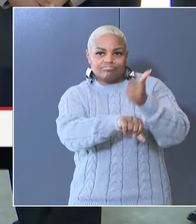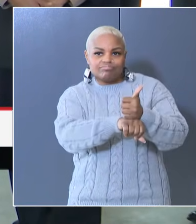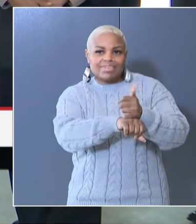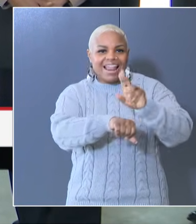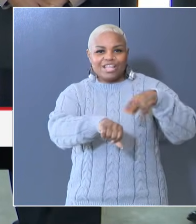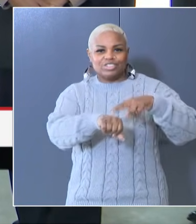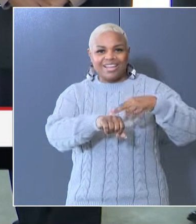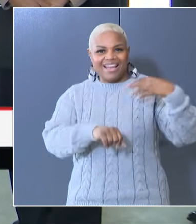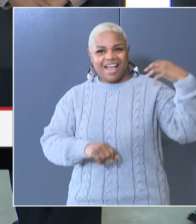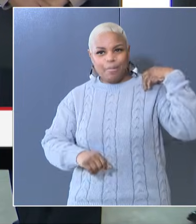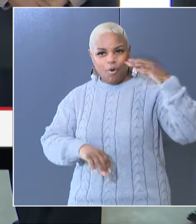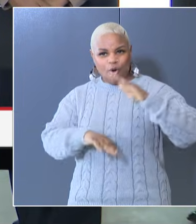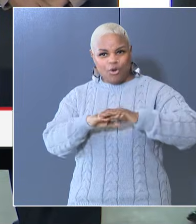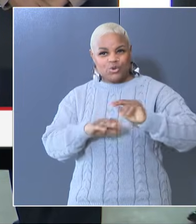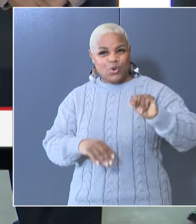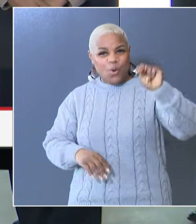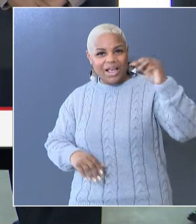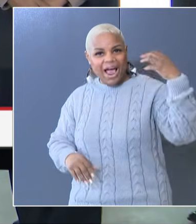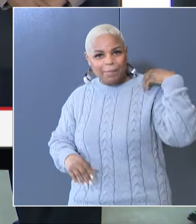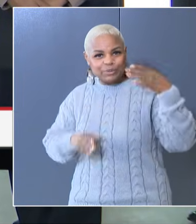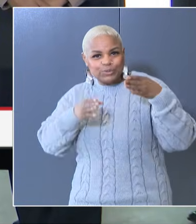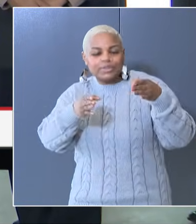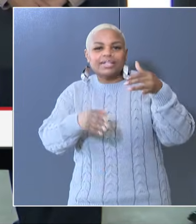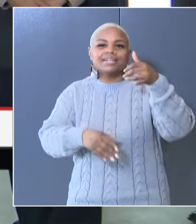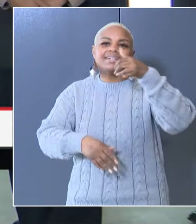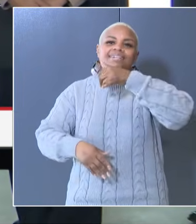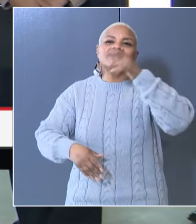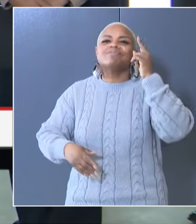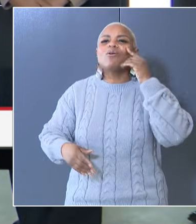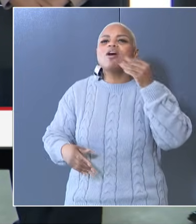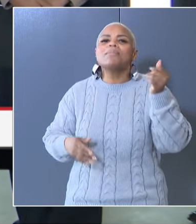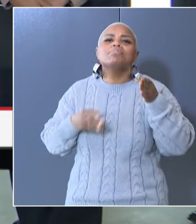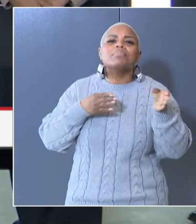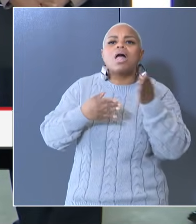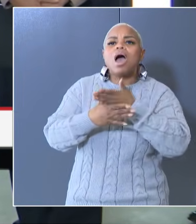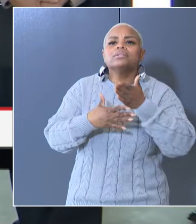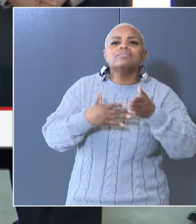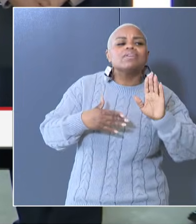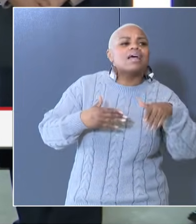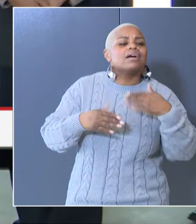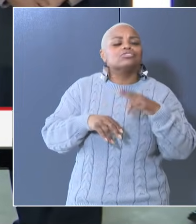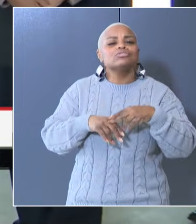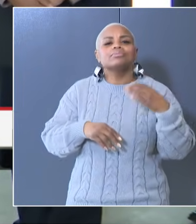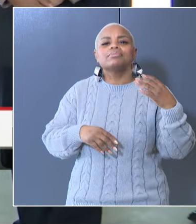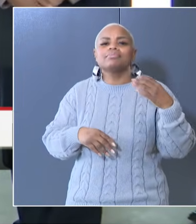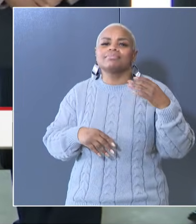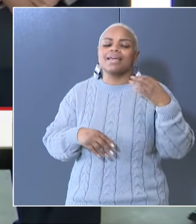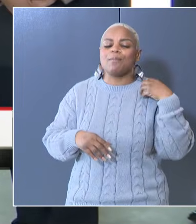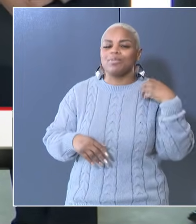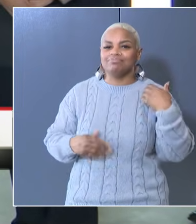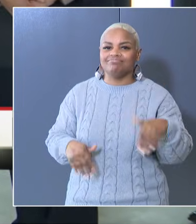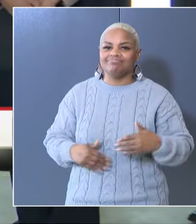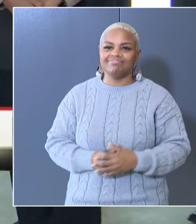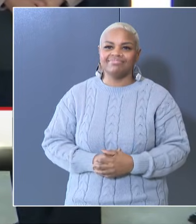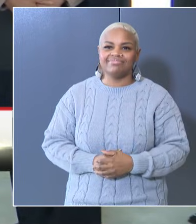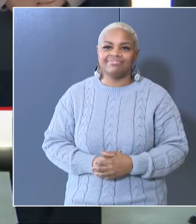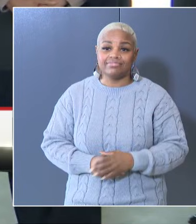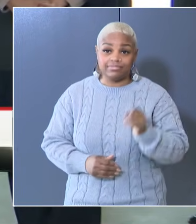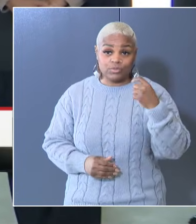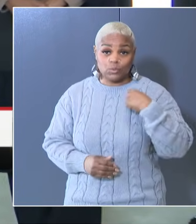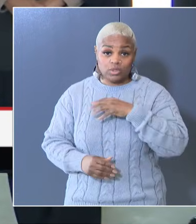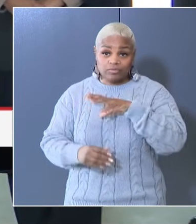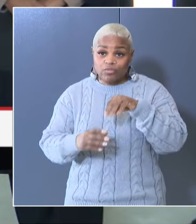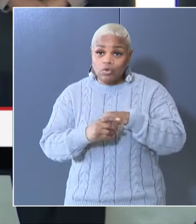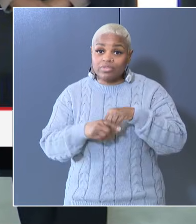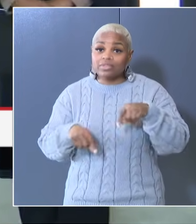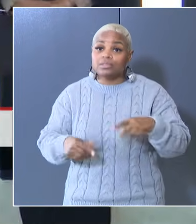on North Capitol, and just a few blocks from the nation's capital. We have been involved with this project from the start. We provided perhaps